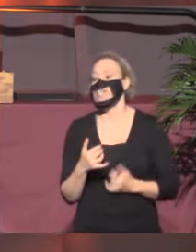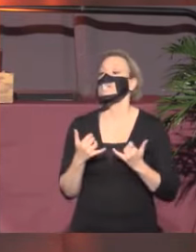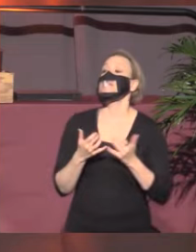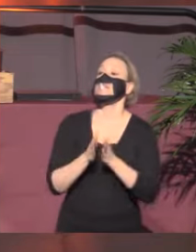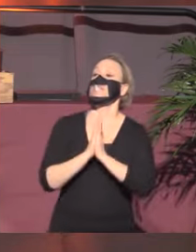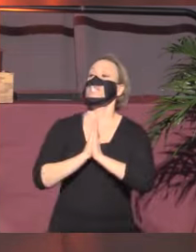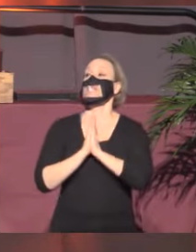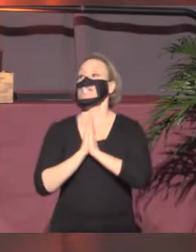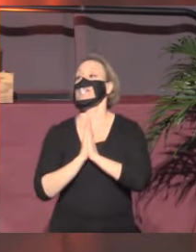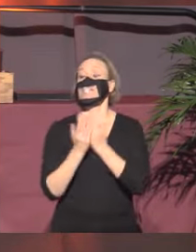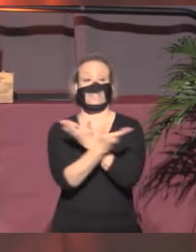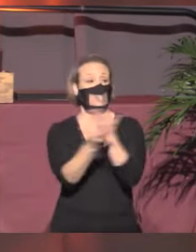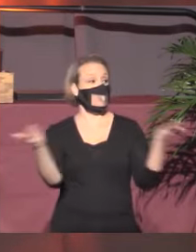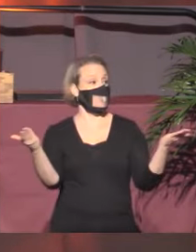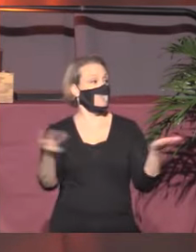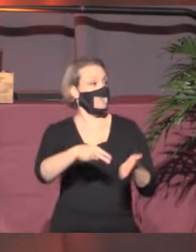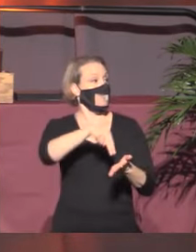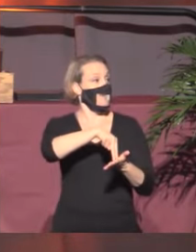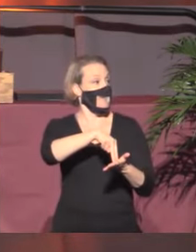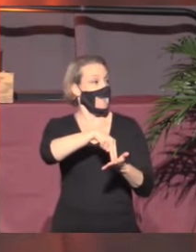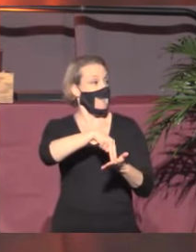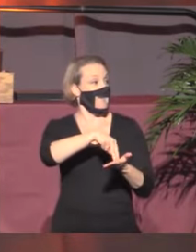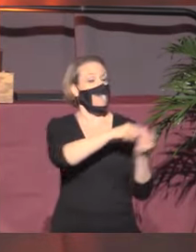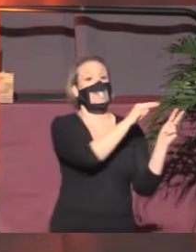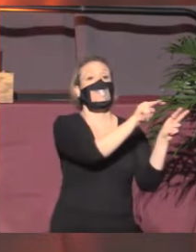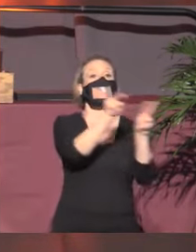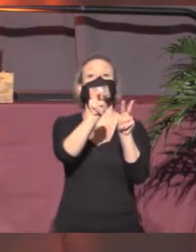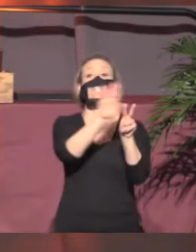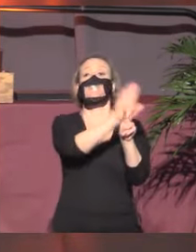all of our graduates to stand up and turn and face your families.